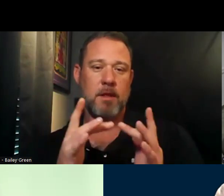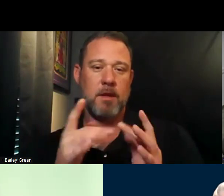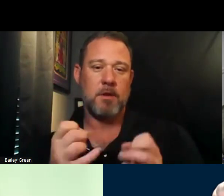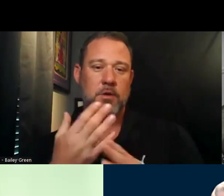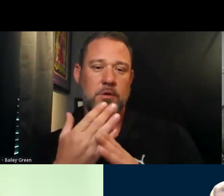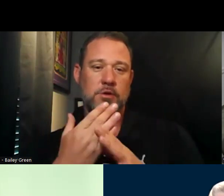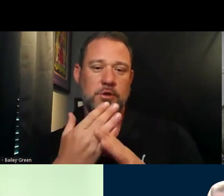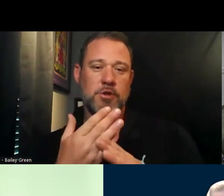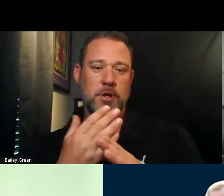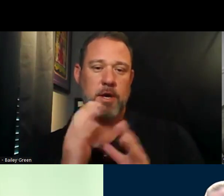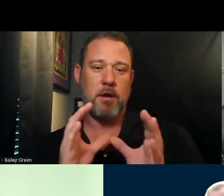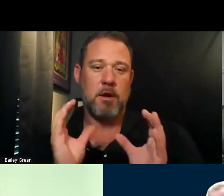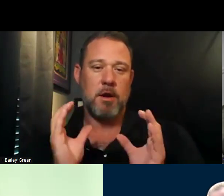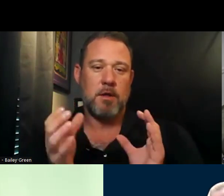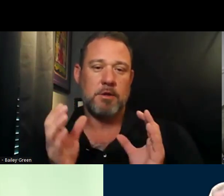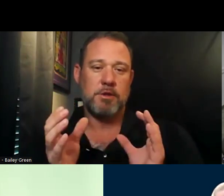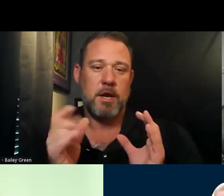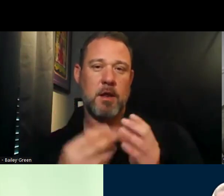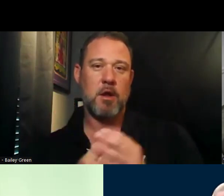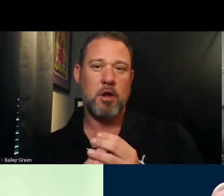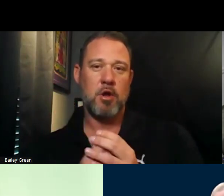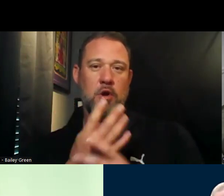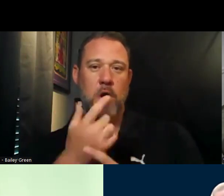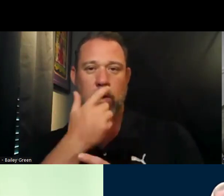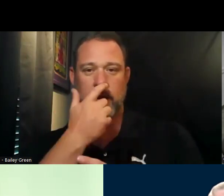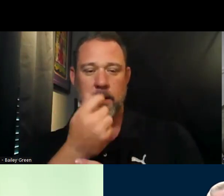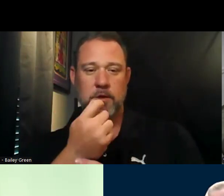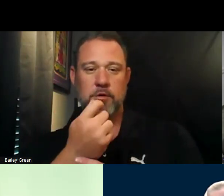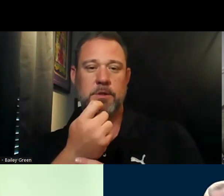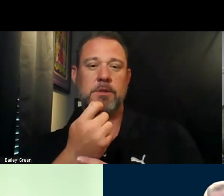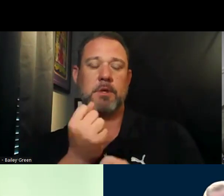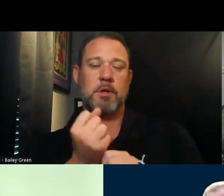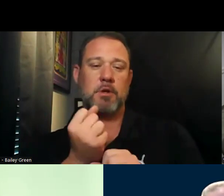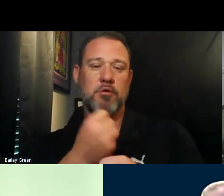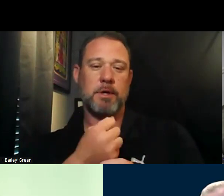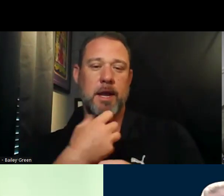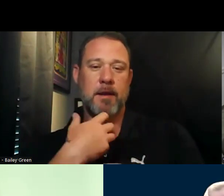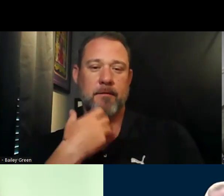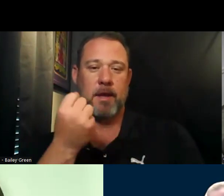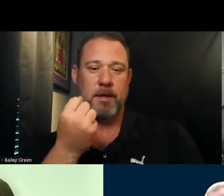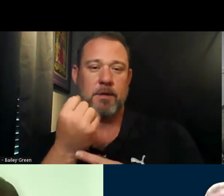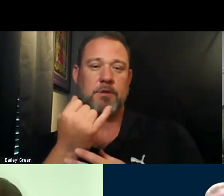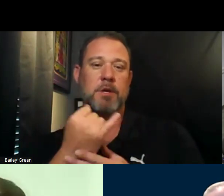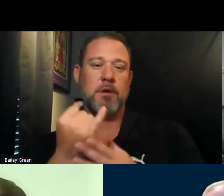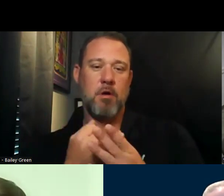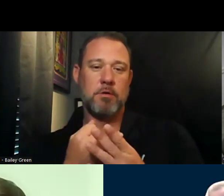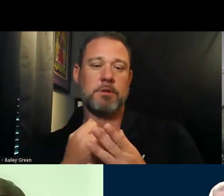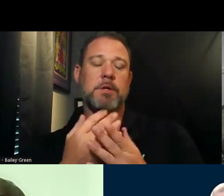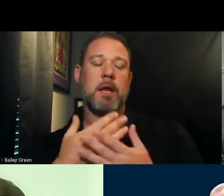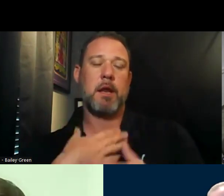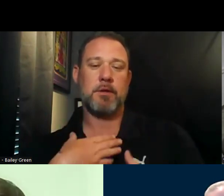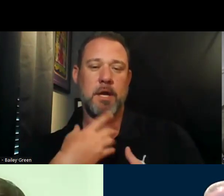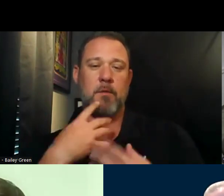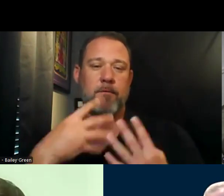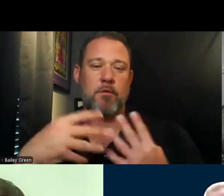with you all in the chat, is just the growing interest in also creative aging and the arts and entertainment for